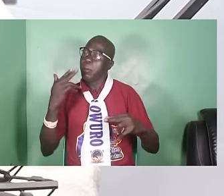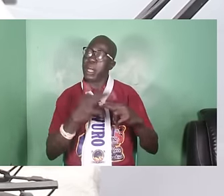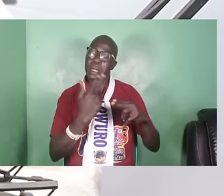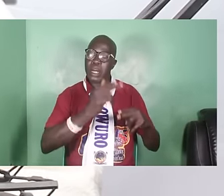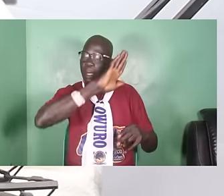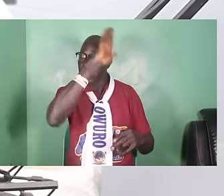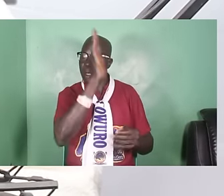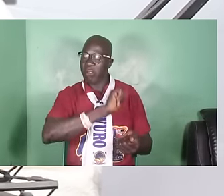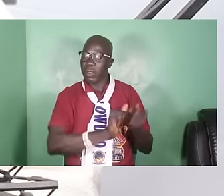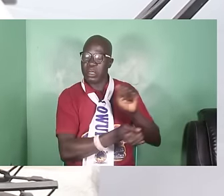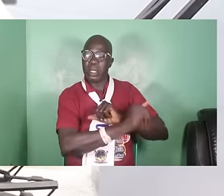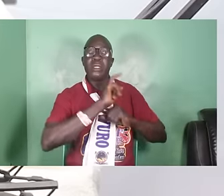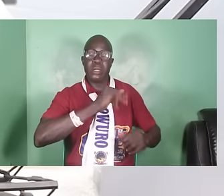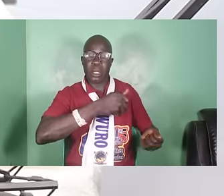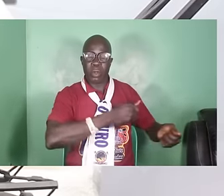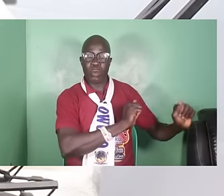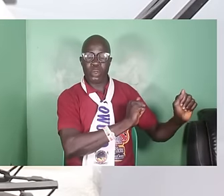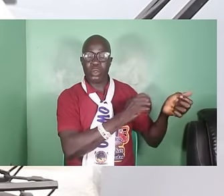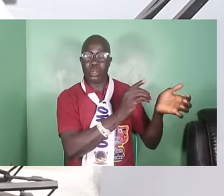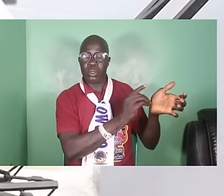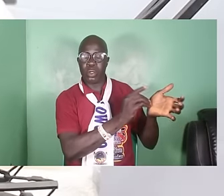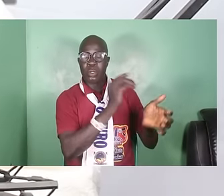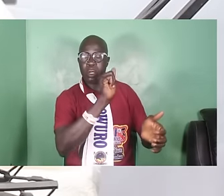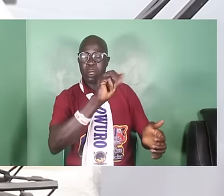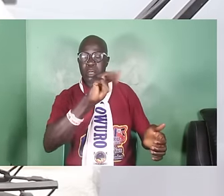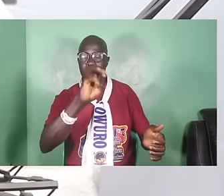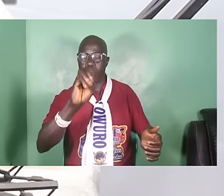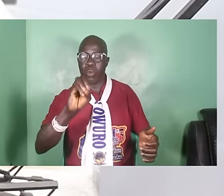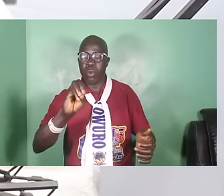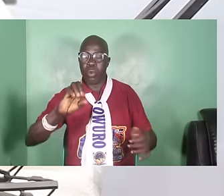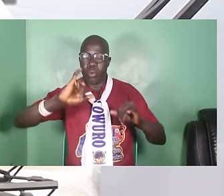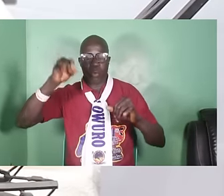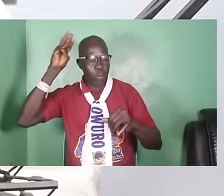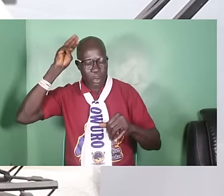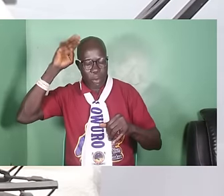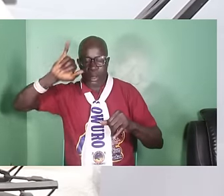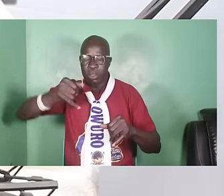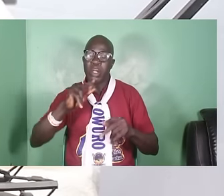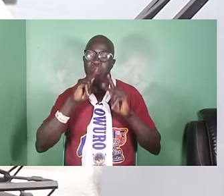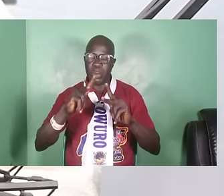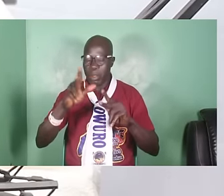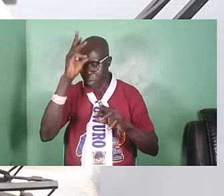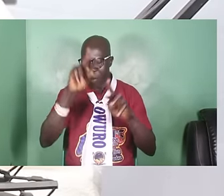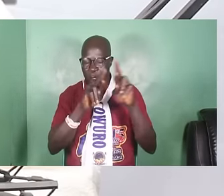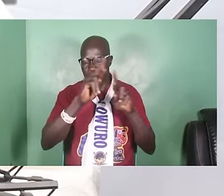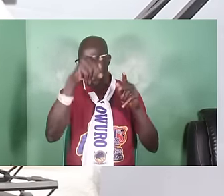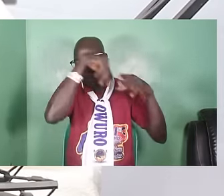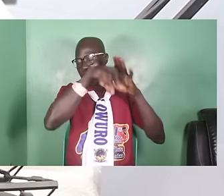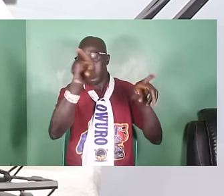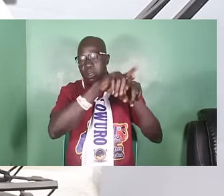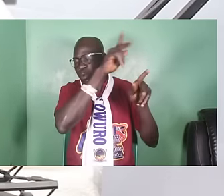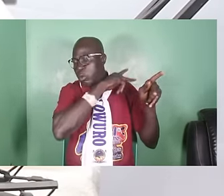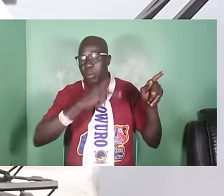My name never changed. Apostle. He's apostle. Dr. S.M.O. Mustafa J.P.